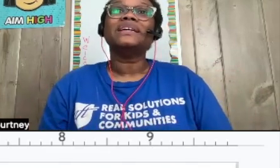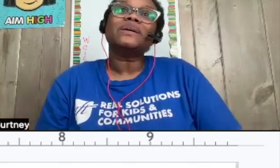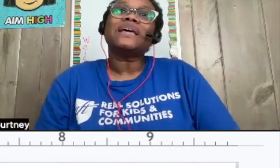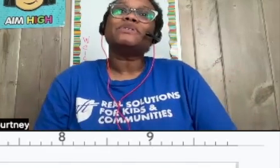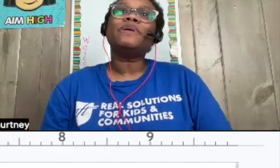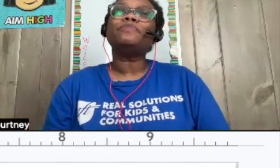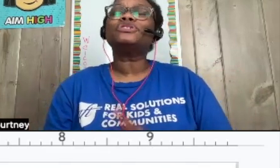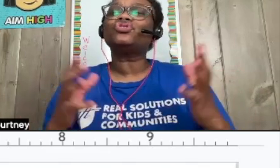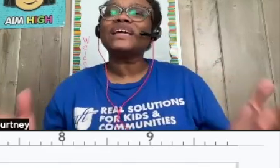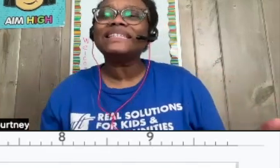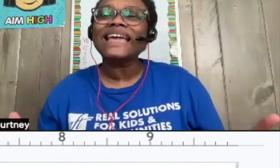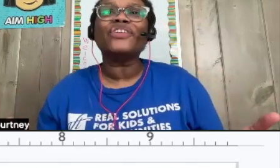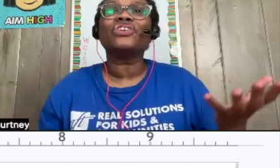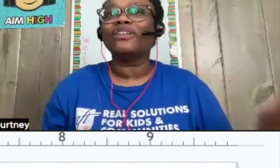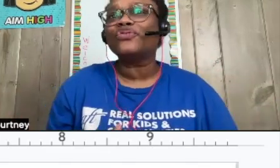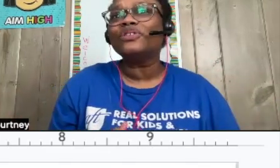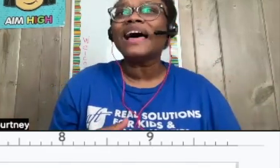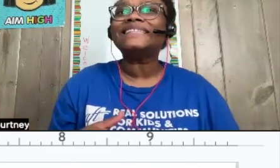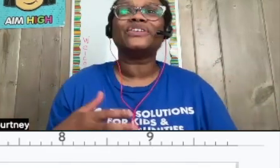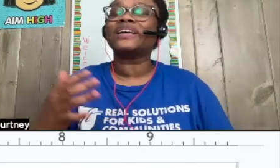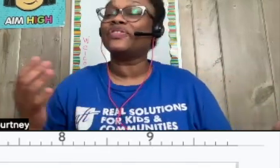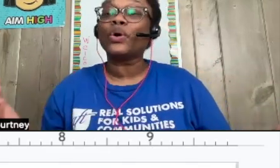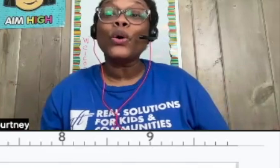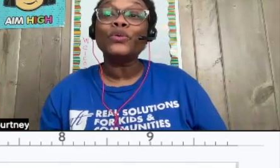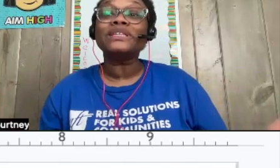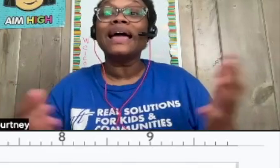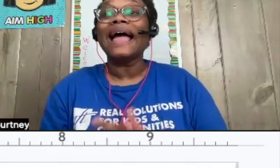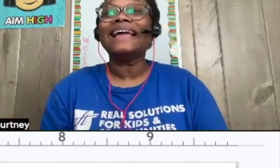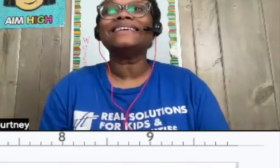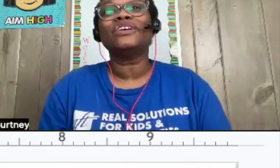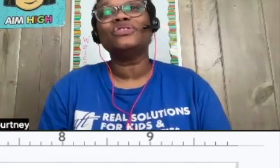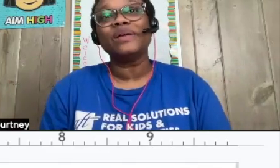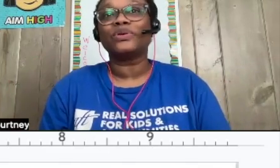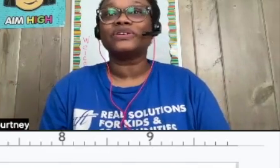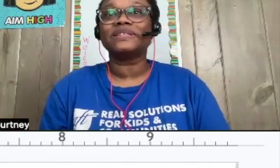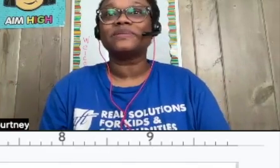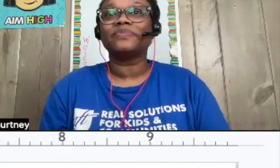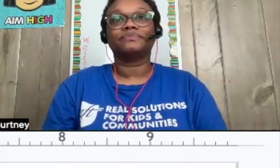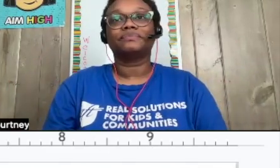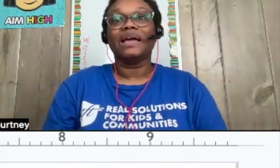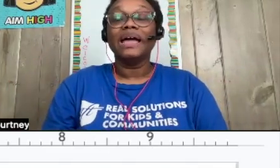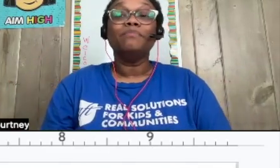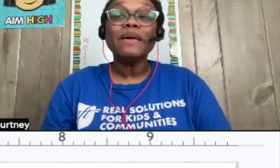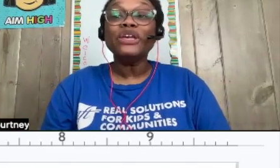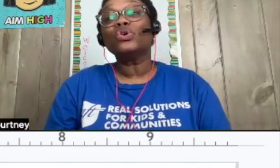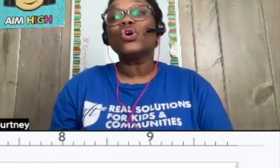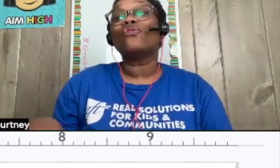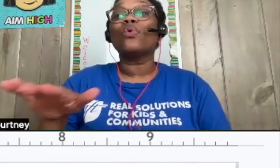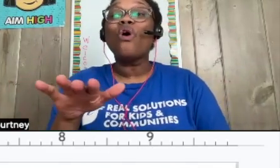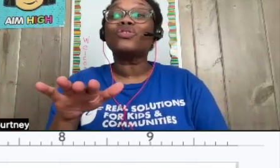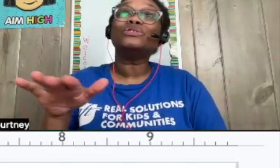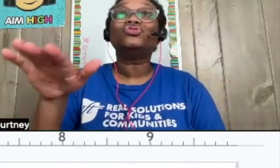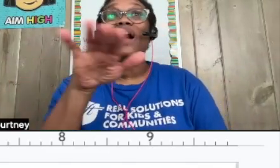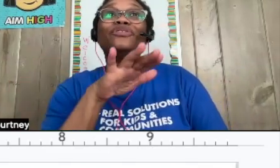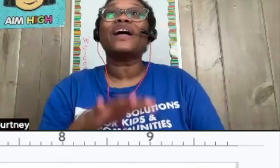wintertime, sometimes people string together colorful lights outside their homes and their neighborhoods. Maybe you can go for